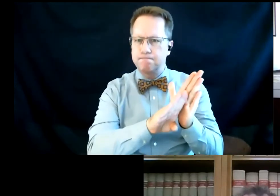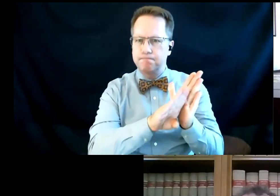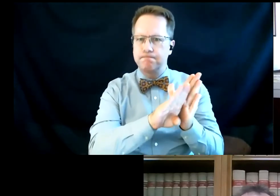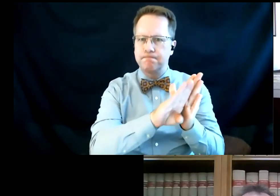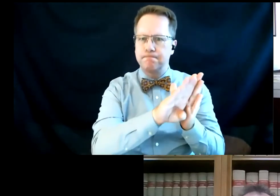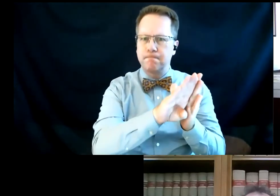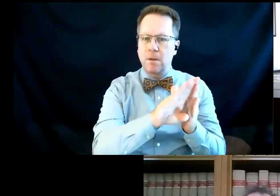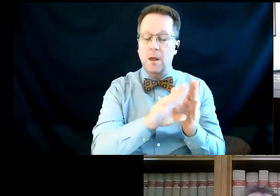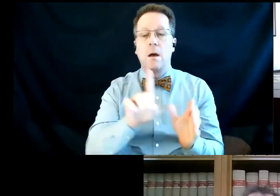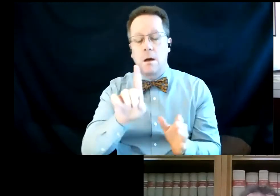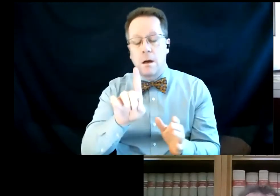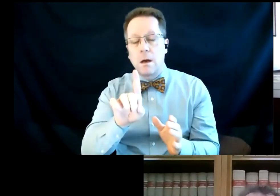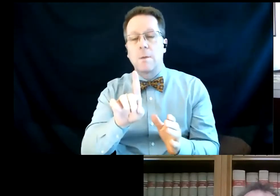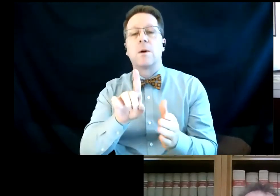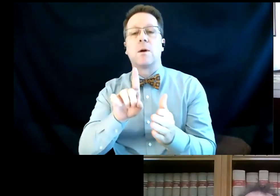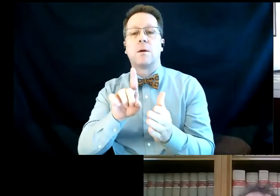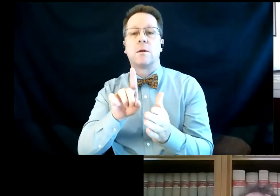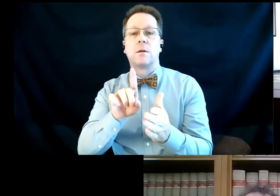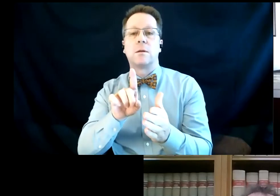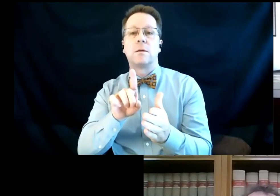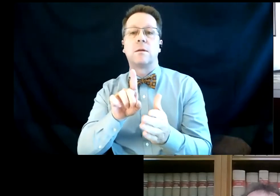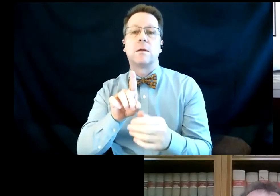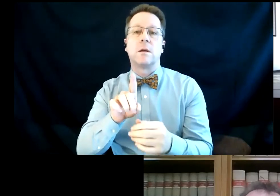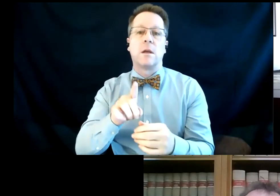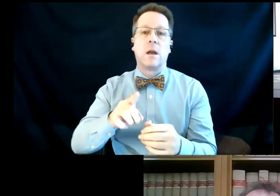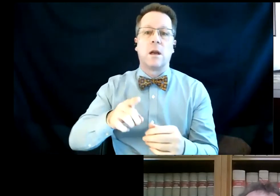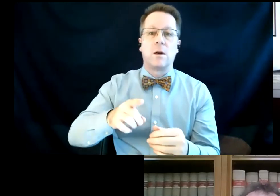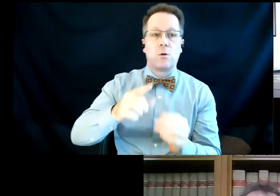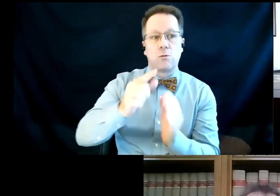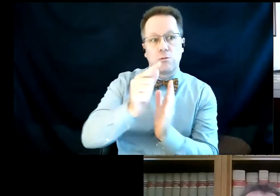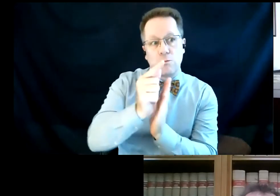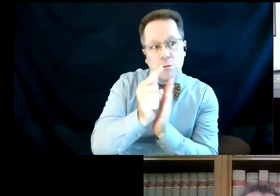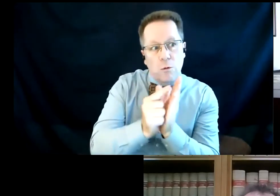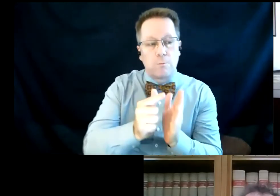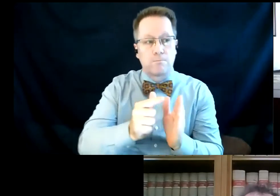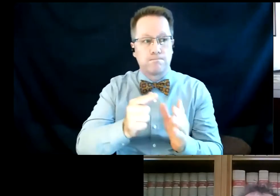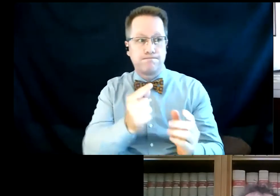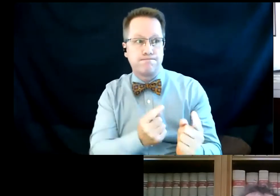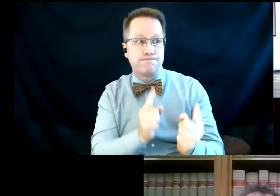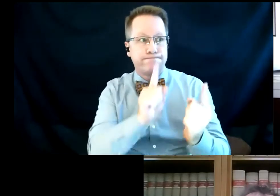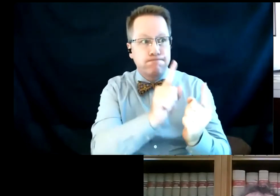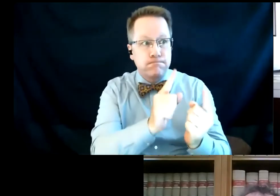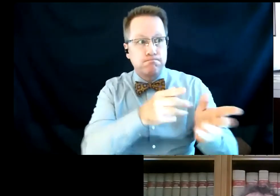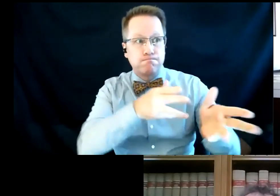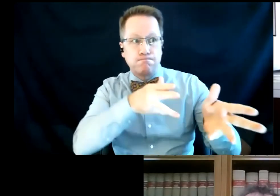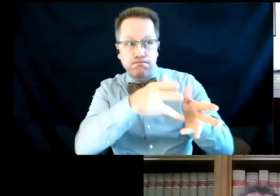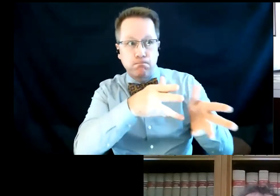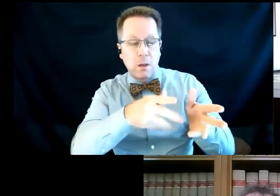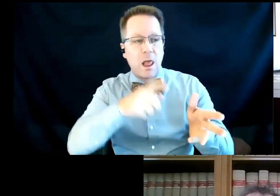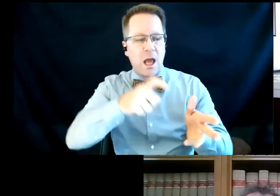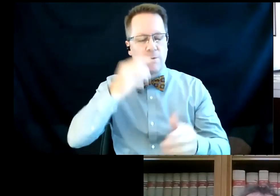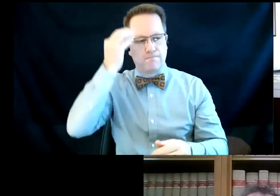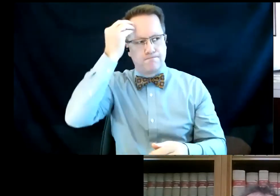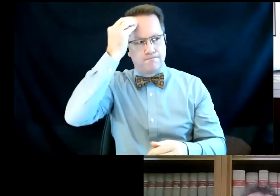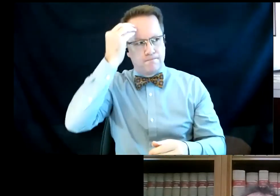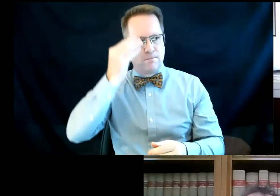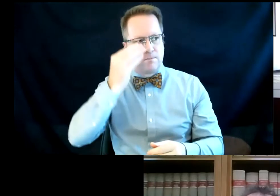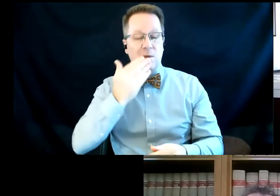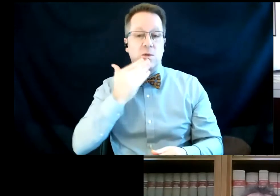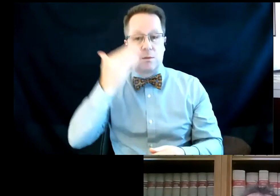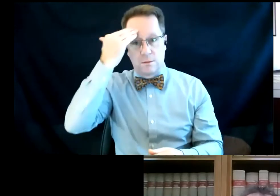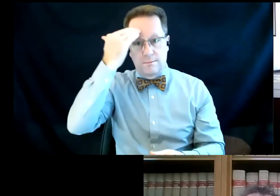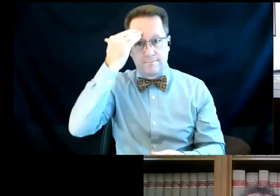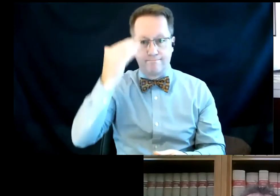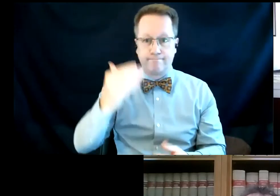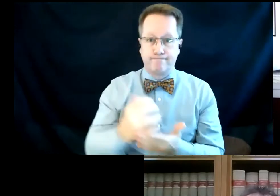and coordinated and integrated way on the issues that we care about. Give us some inside baseball, David.